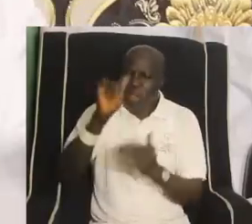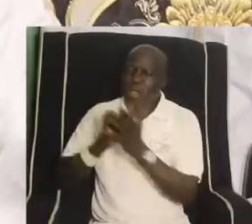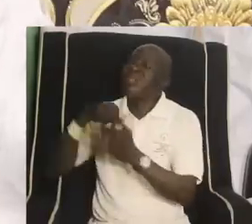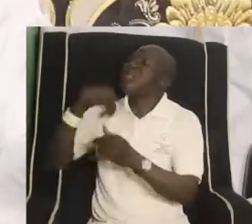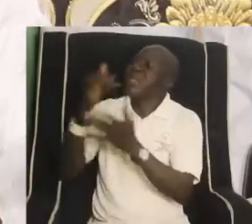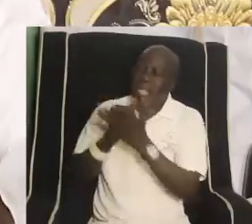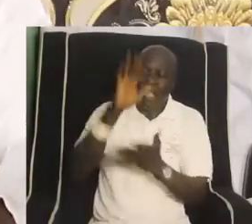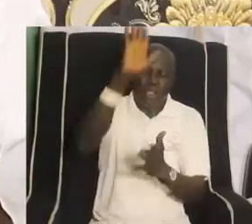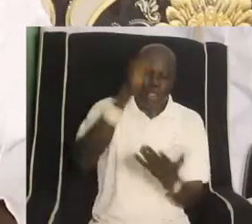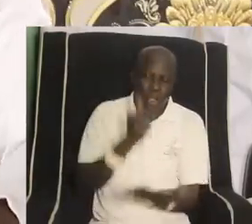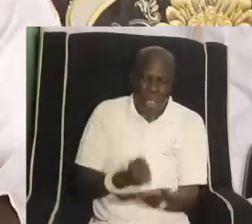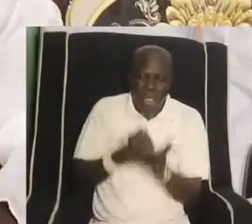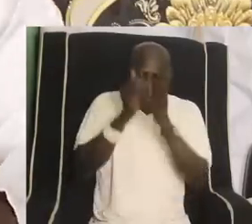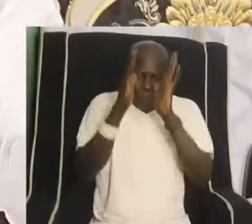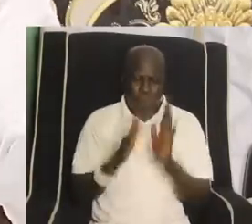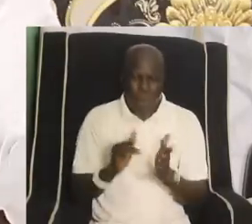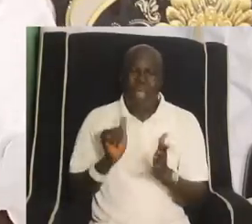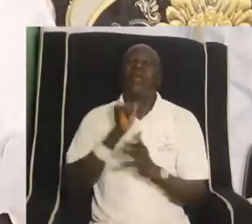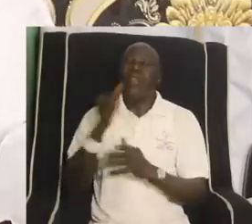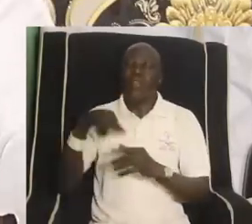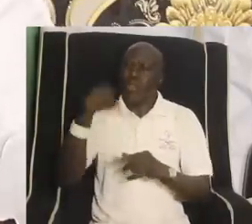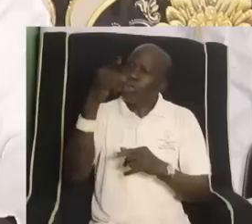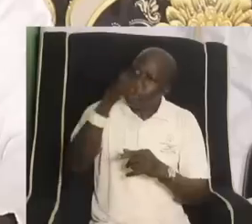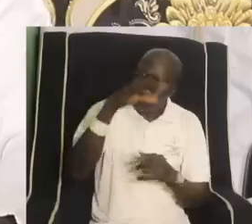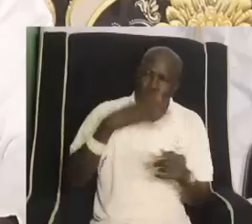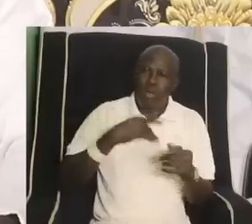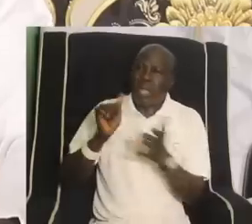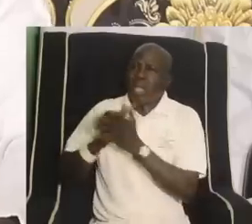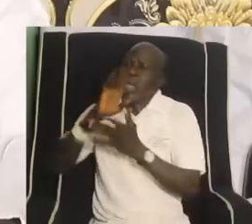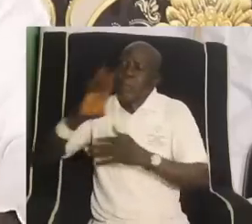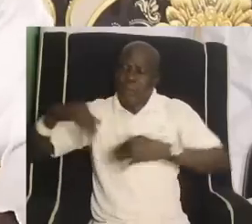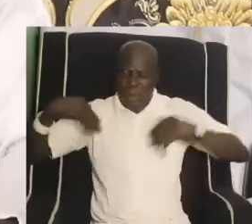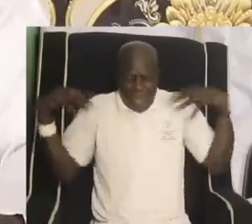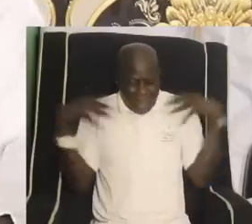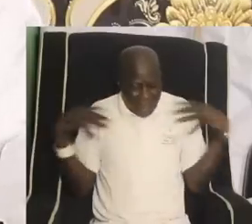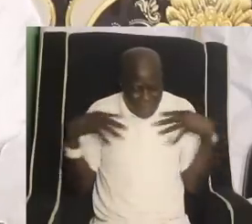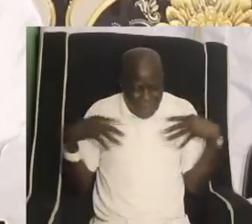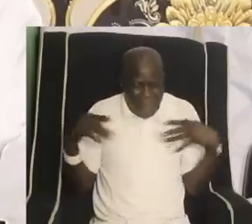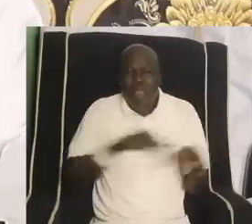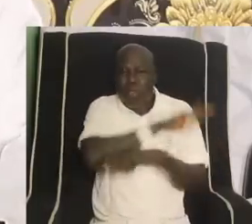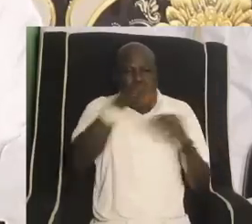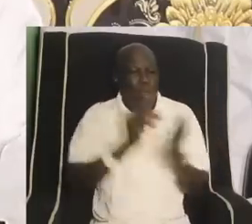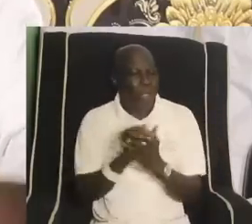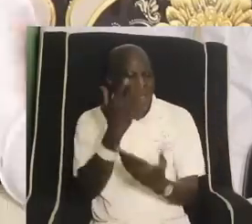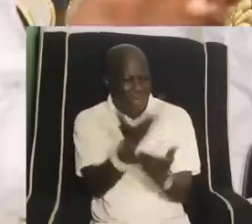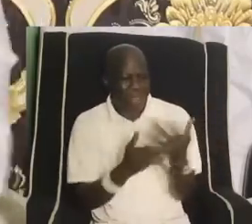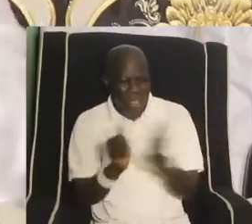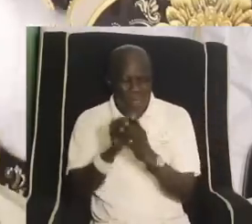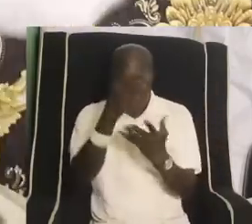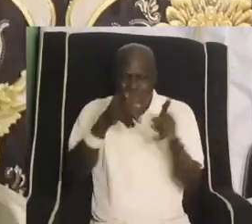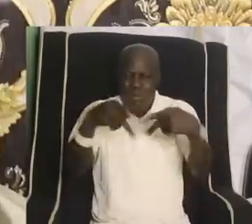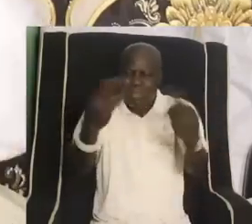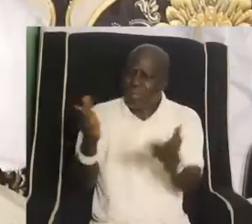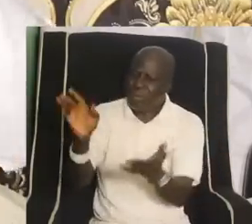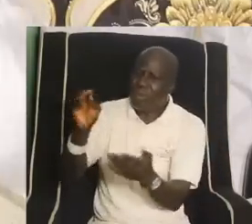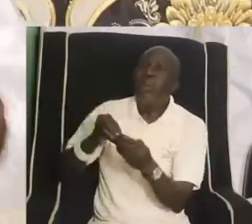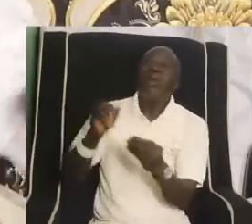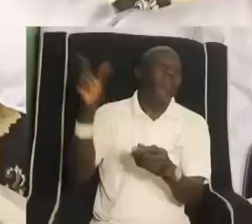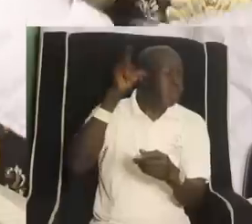if God is your helper, he not you that will be punished when expenses